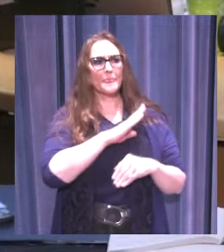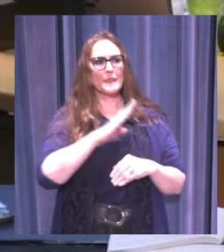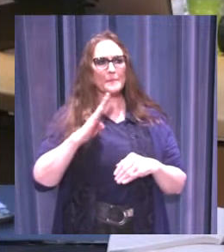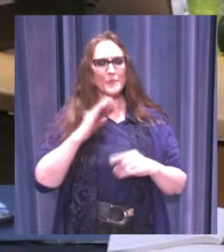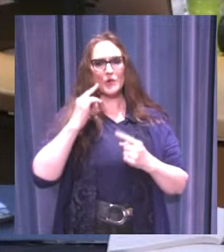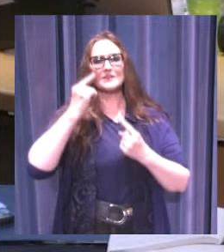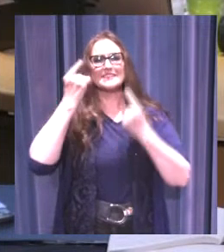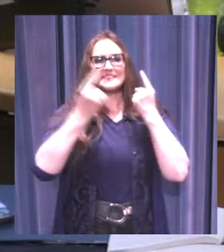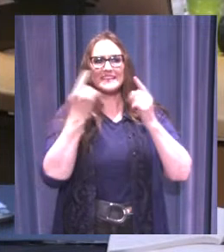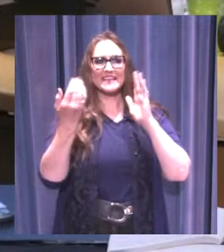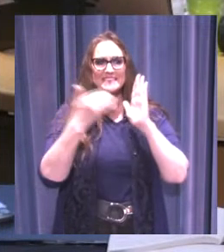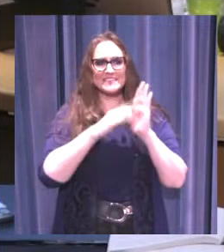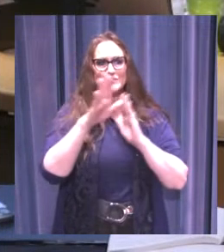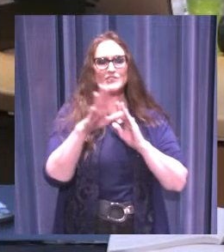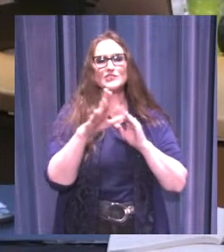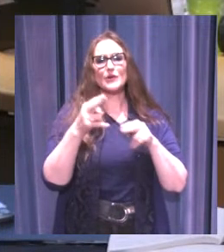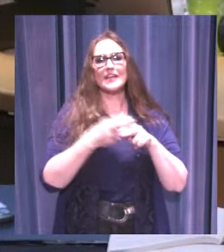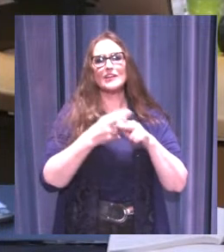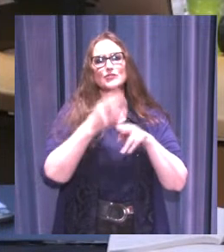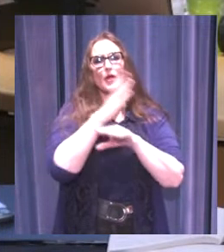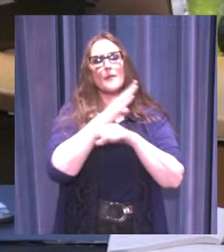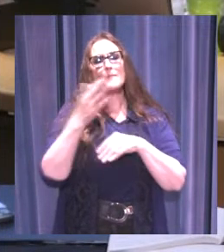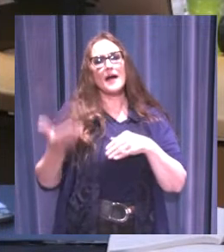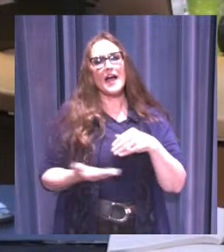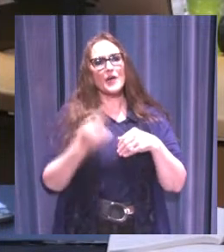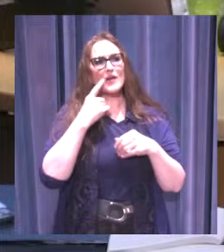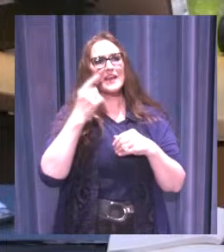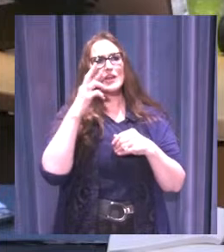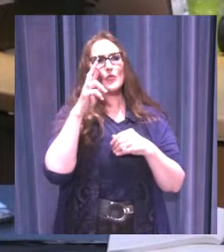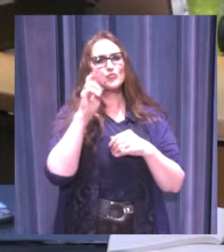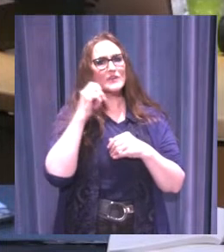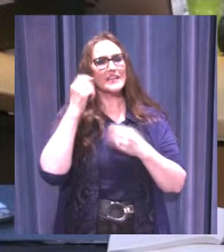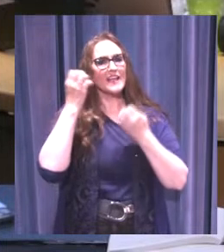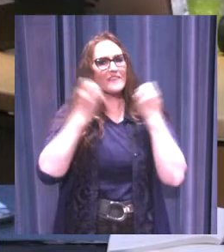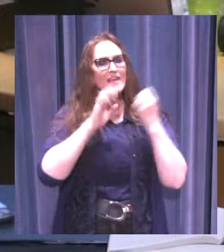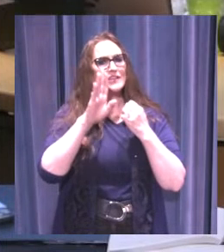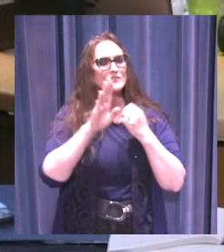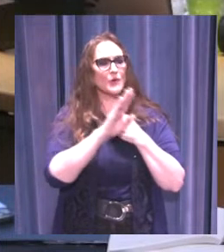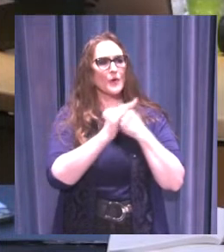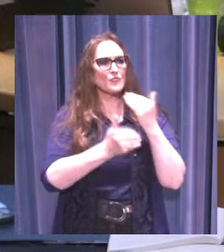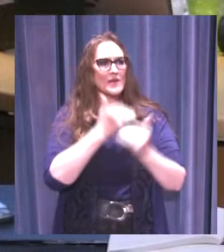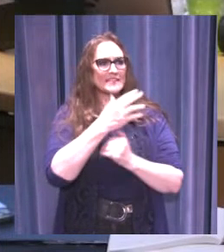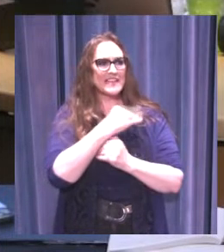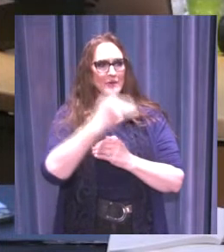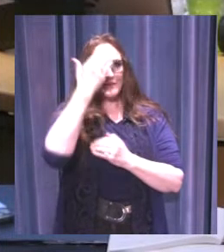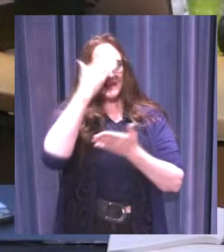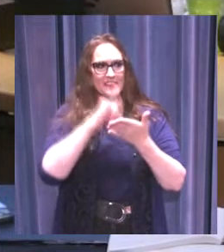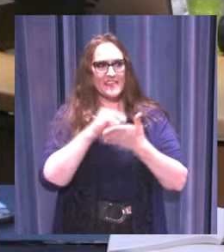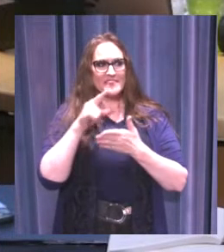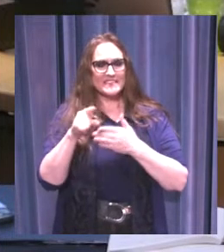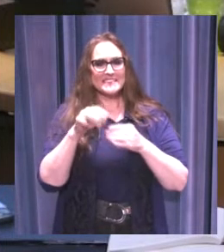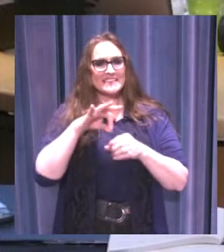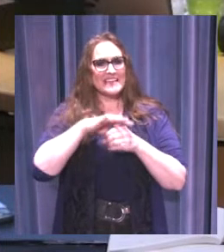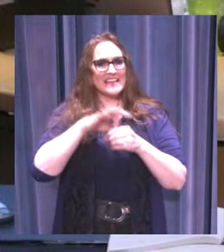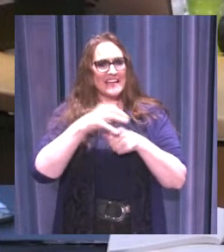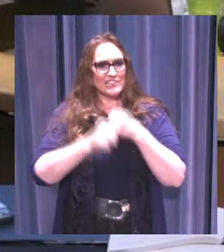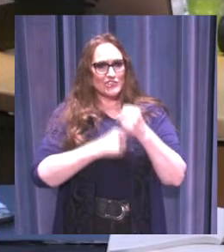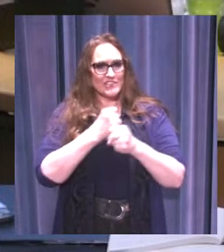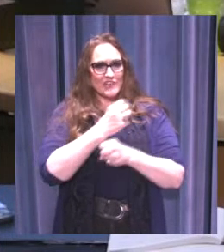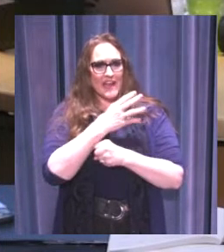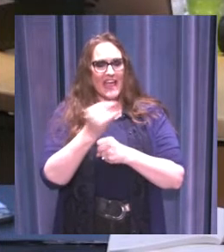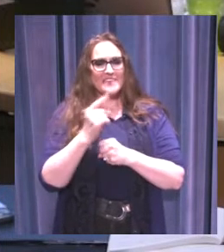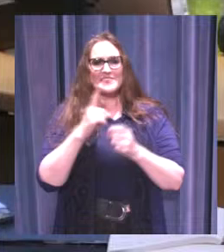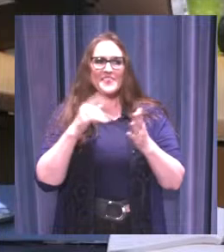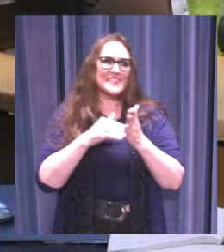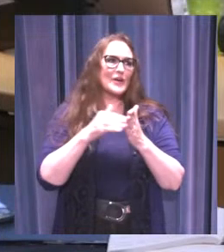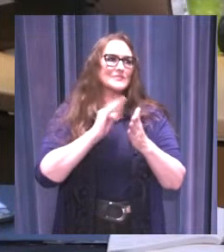their interim hiring and reevaluates their own processes, and with acknowledgement that this is an election year and that the